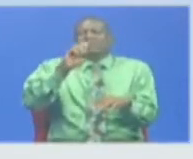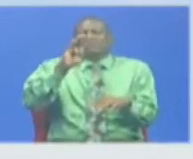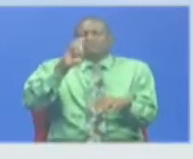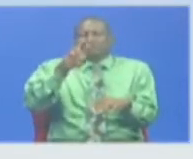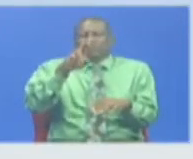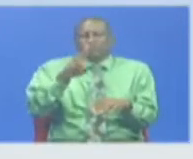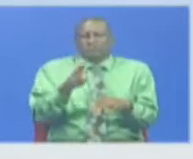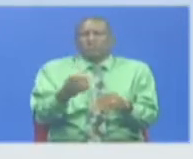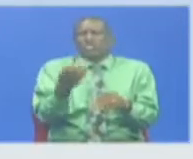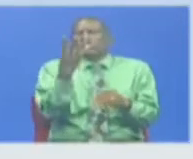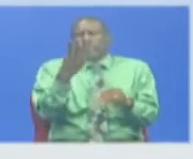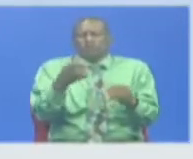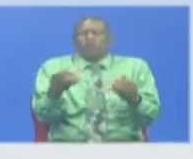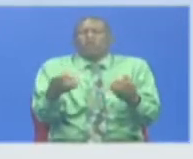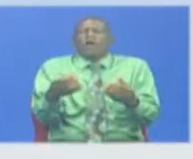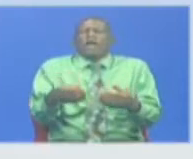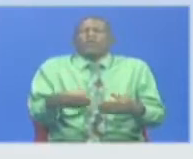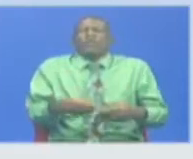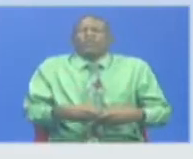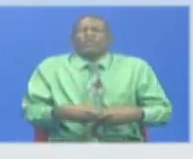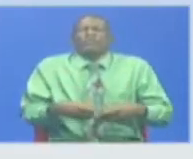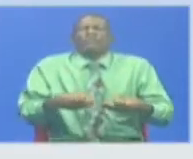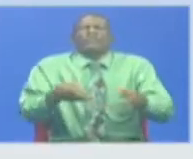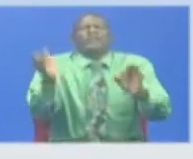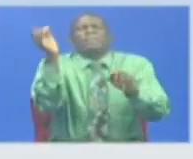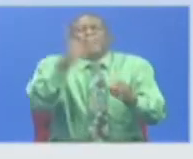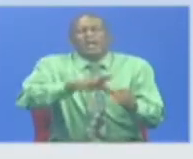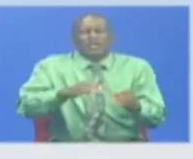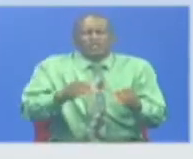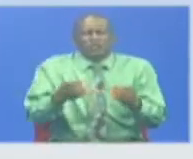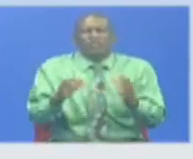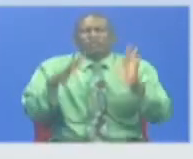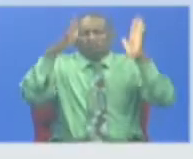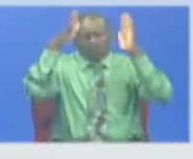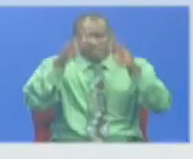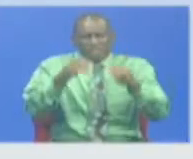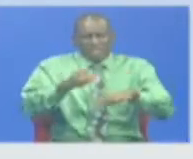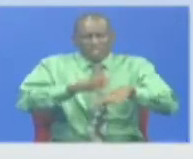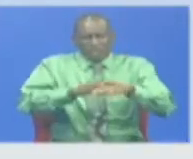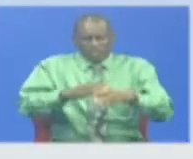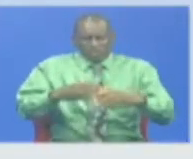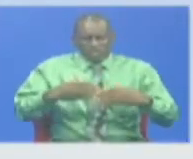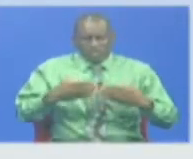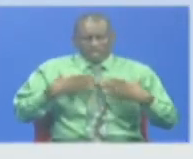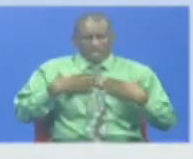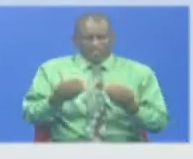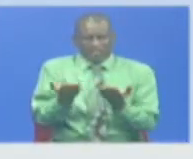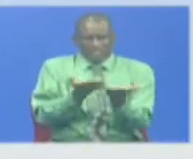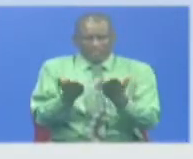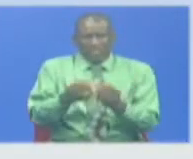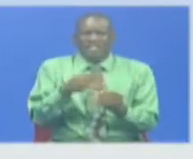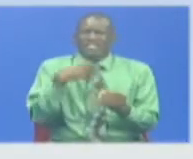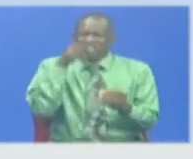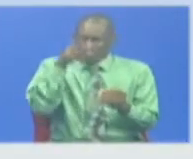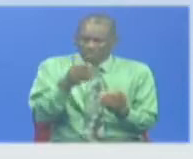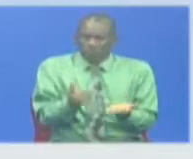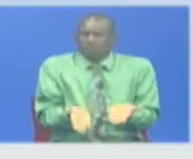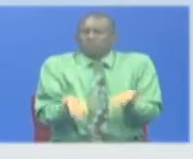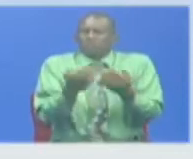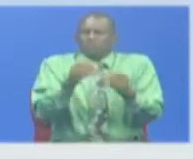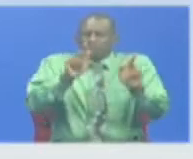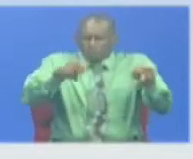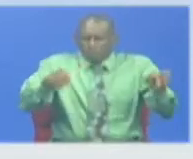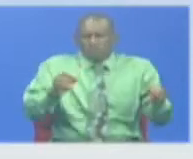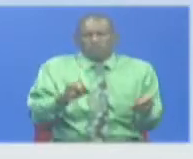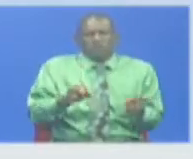released in perfect health, according to the Kenya Wildlife Service, which says that the release will not only boost the population of elephants in the wild,